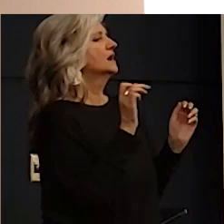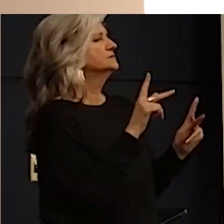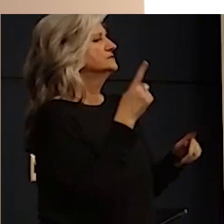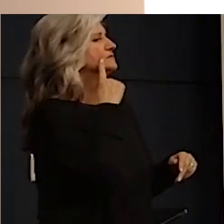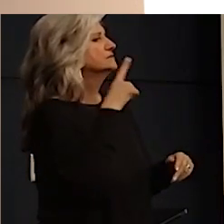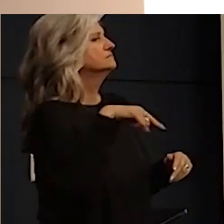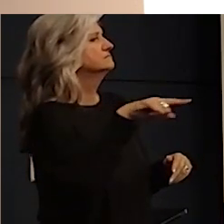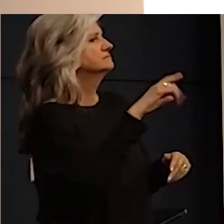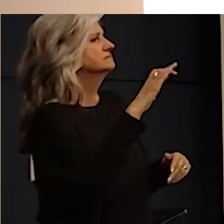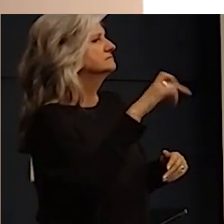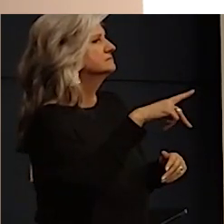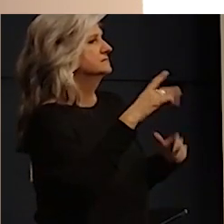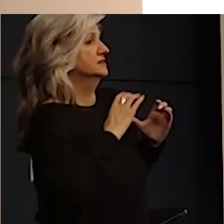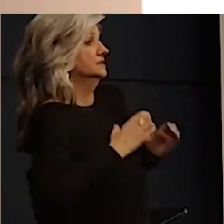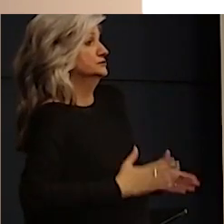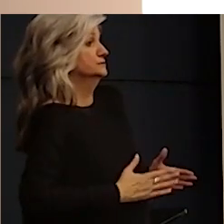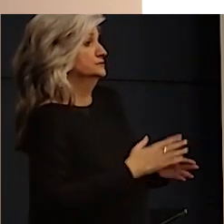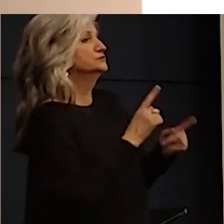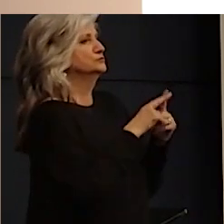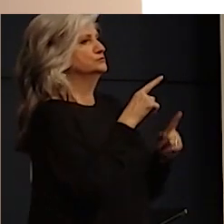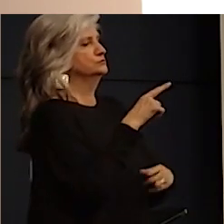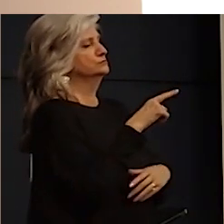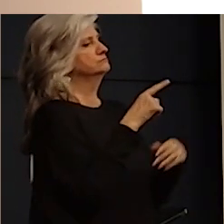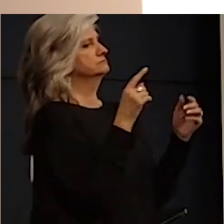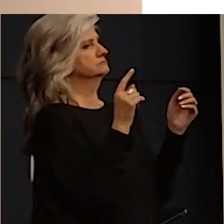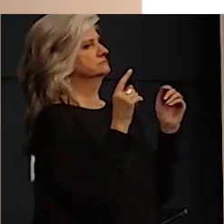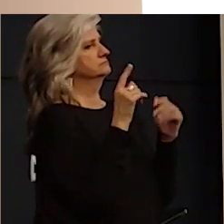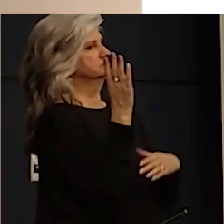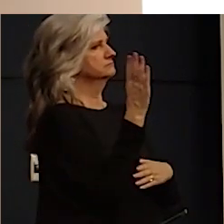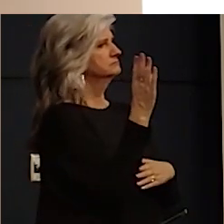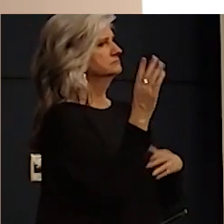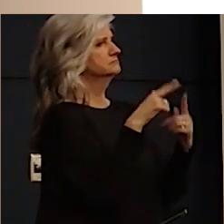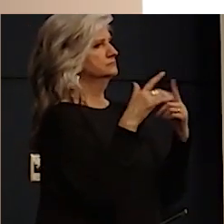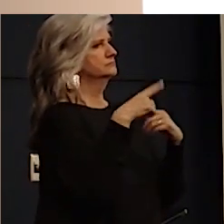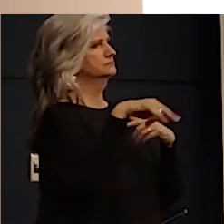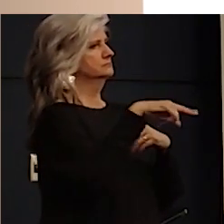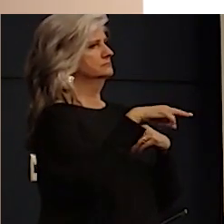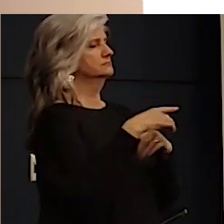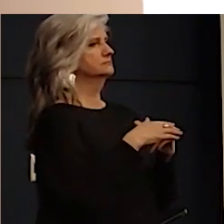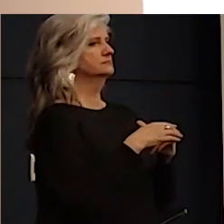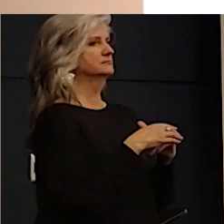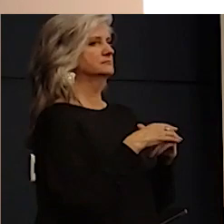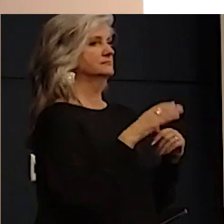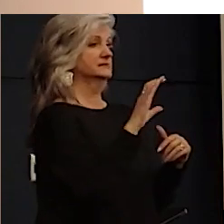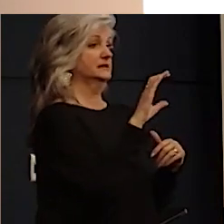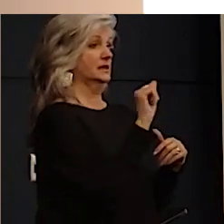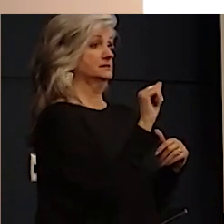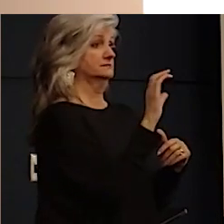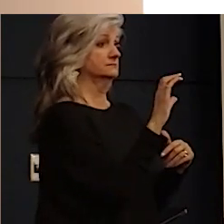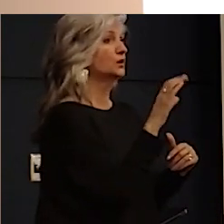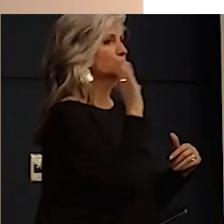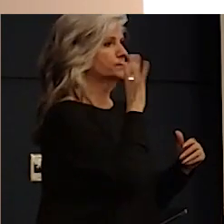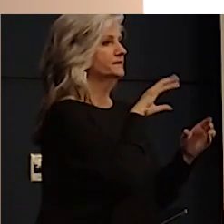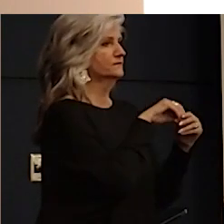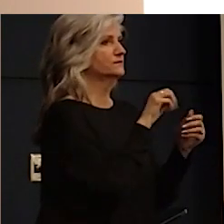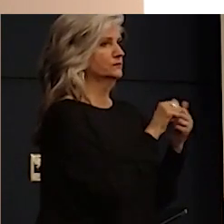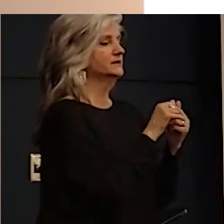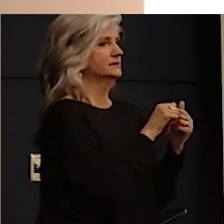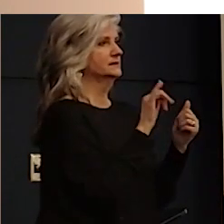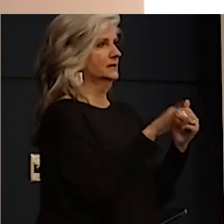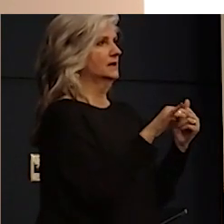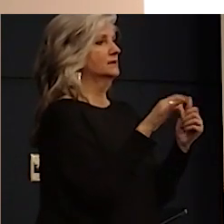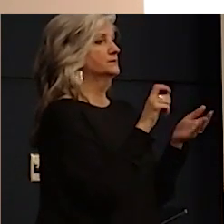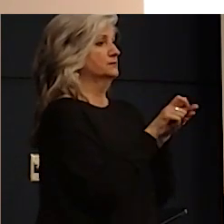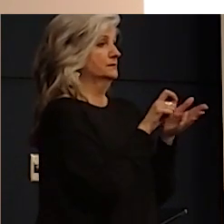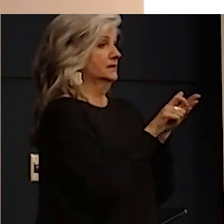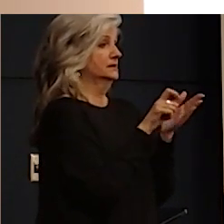are CenterPoint Electric customers to speak to the commission. Citizens Action Coalition, we will be involved in the case. We're going to be filing written